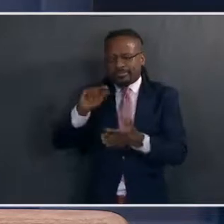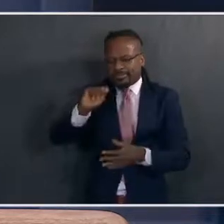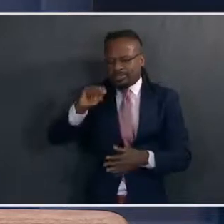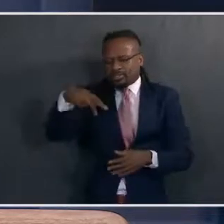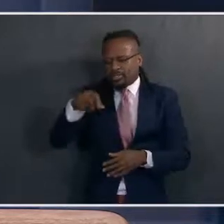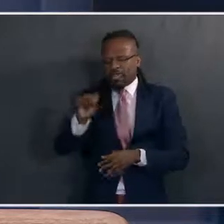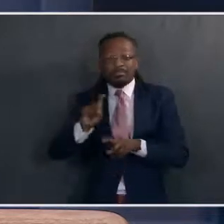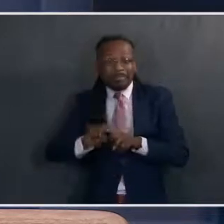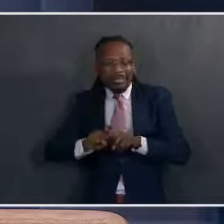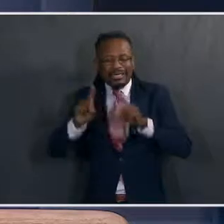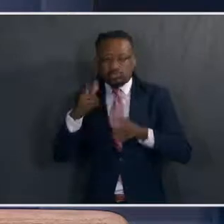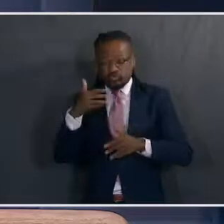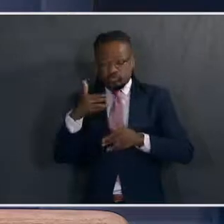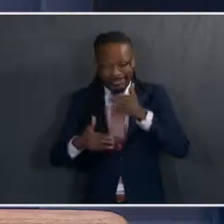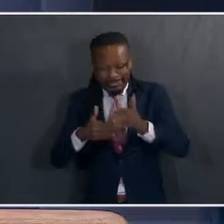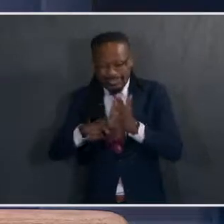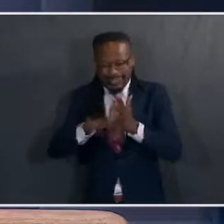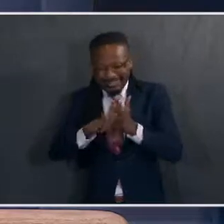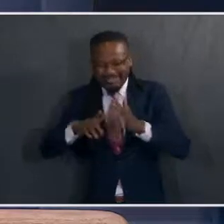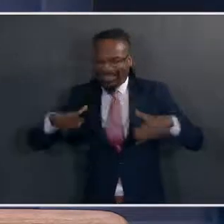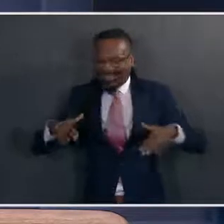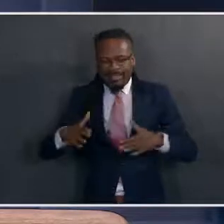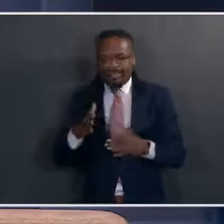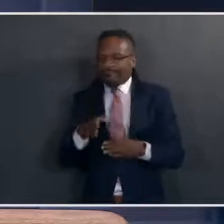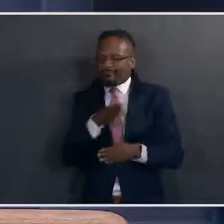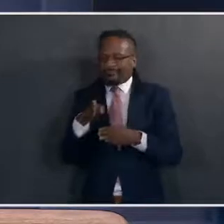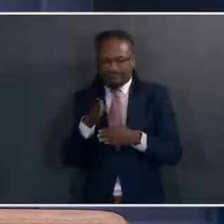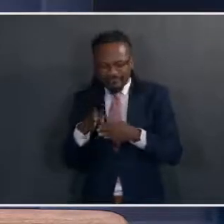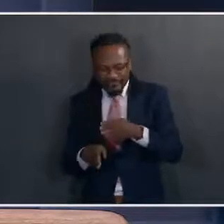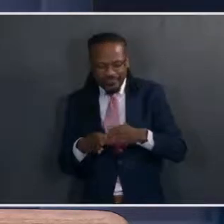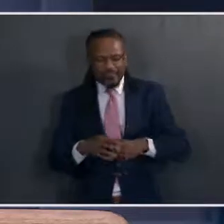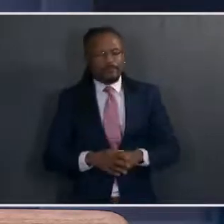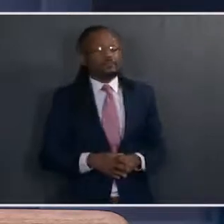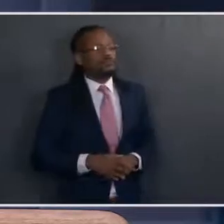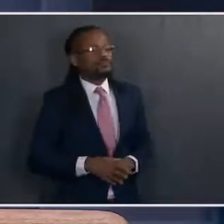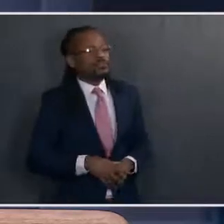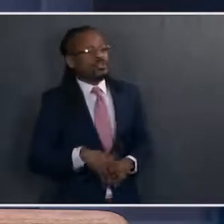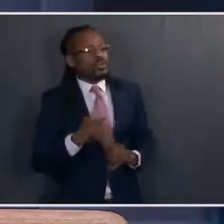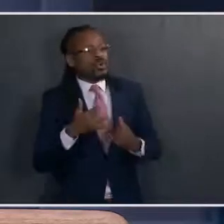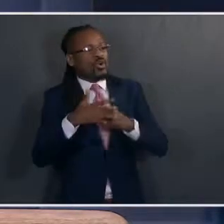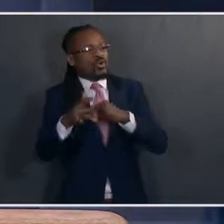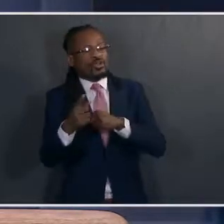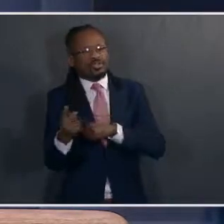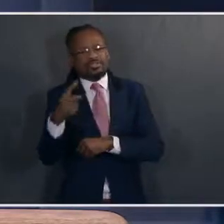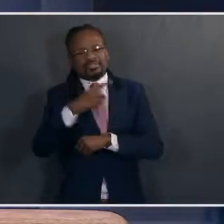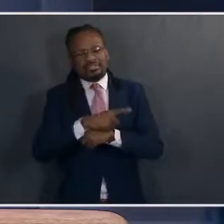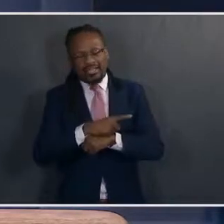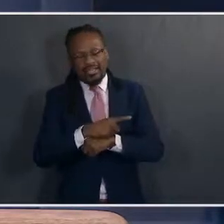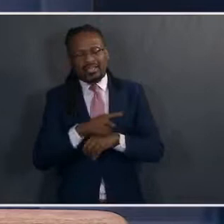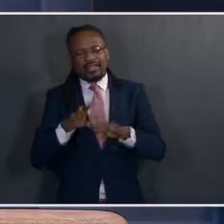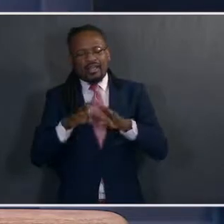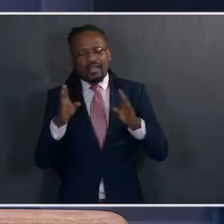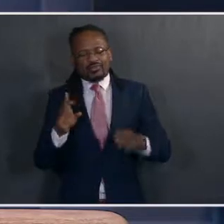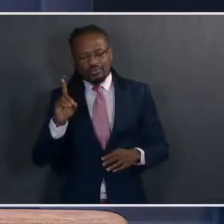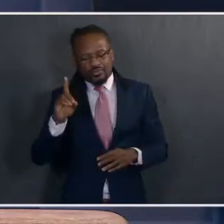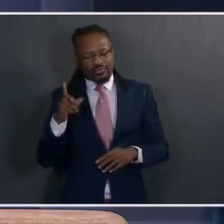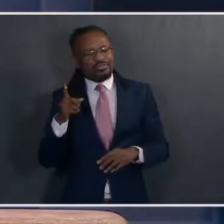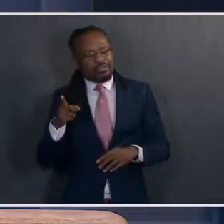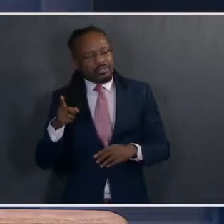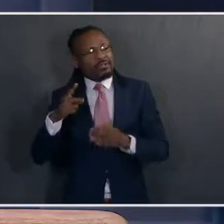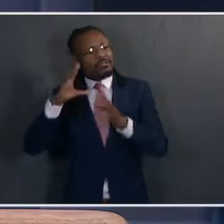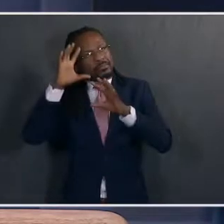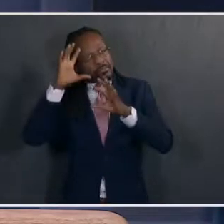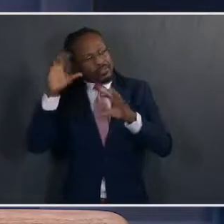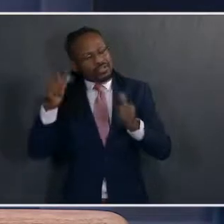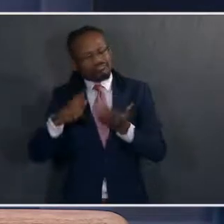review has not been completed at this point in time. Go ahead. Thanks, Jen. Earlier today on the call with House Democrats, the president talked about